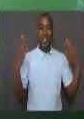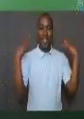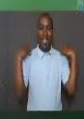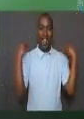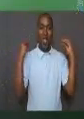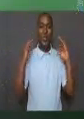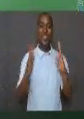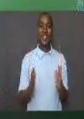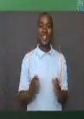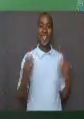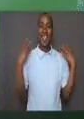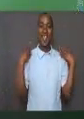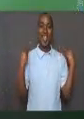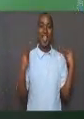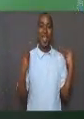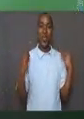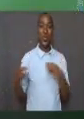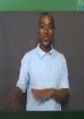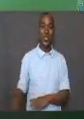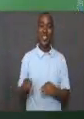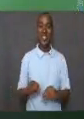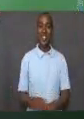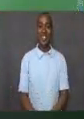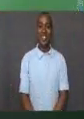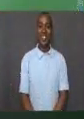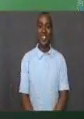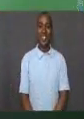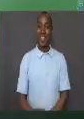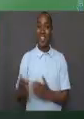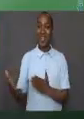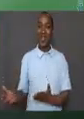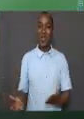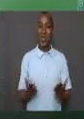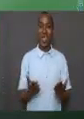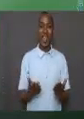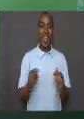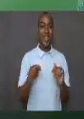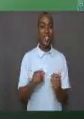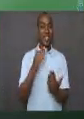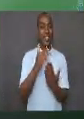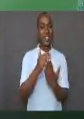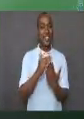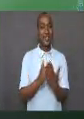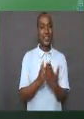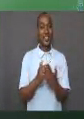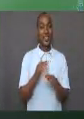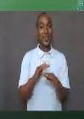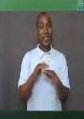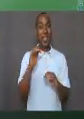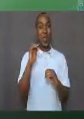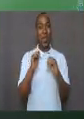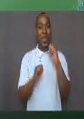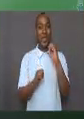Hello, teacher. Hello, students. Welcome to today's lesson on